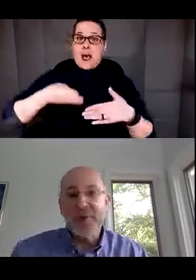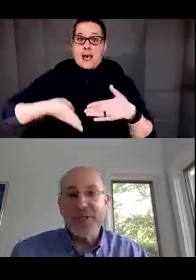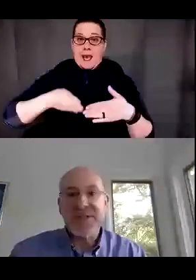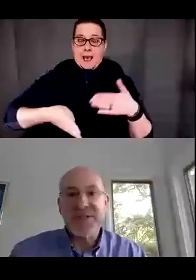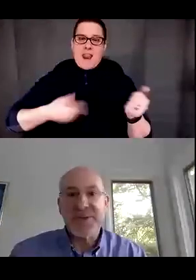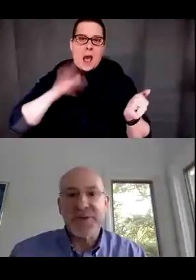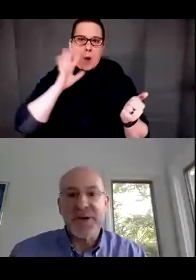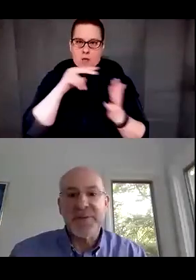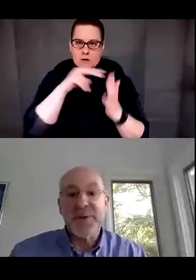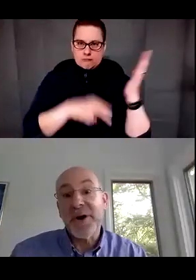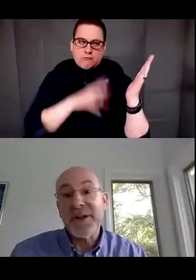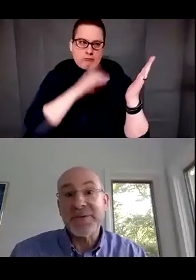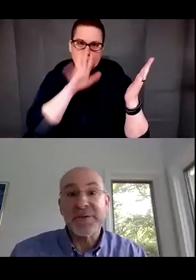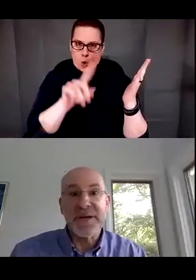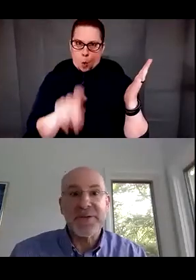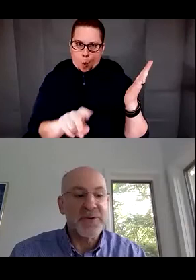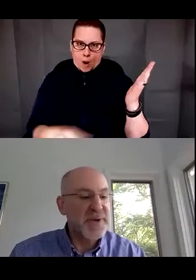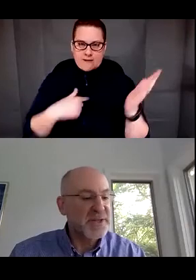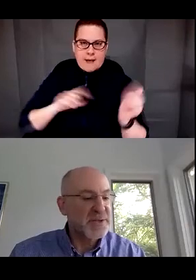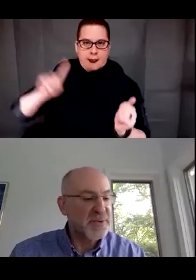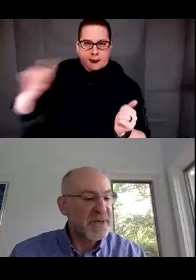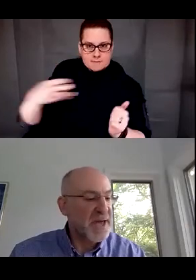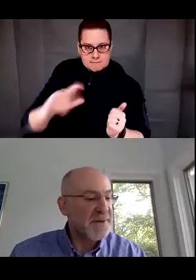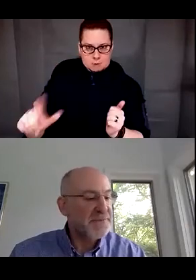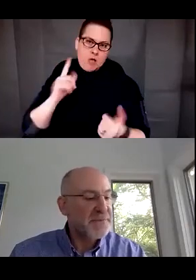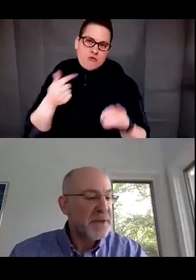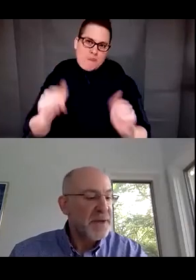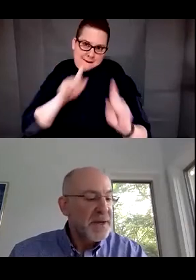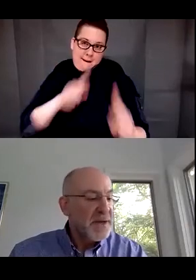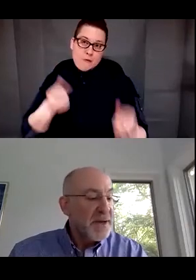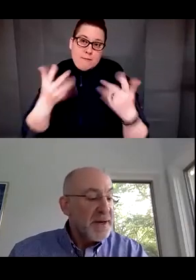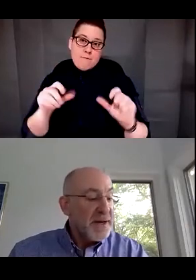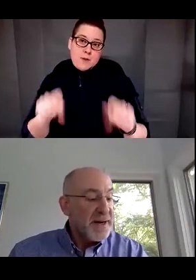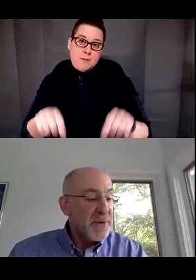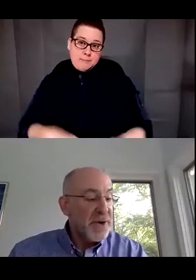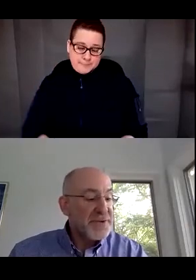those questions to Paul, and we'll get through as many as we can.